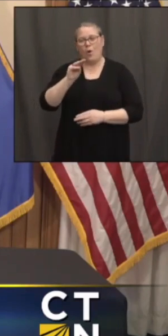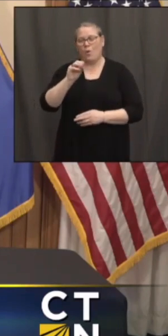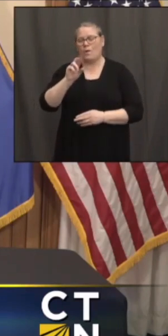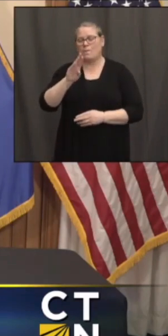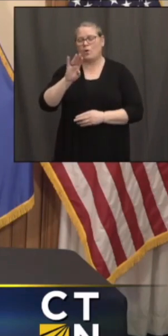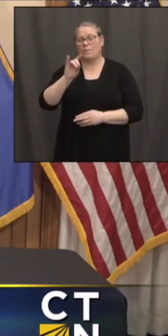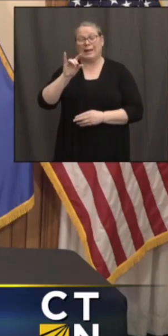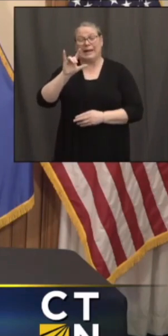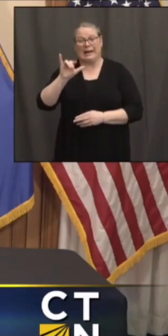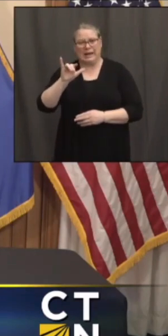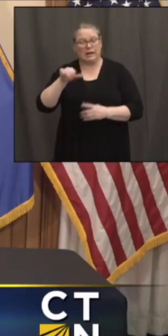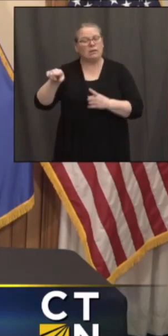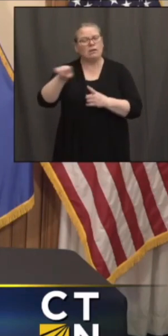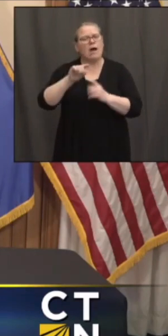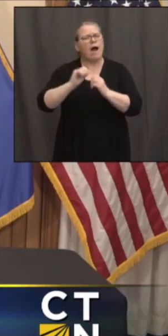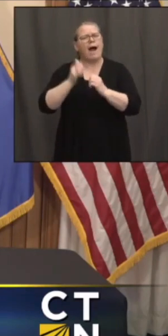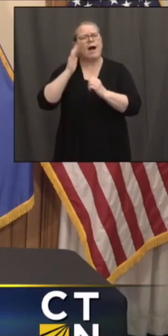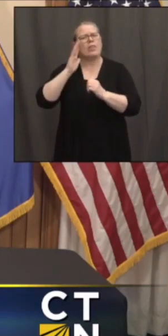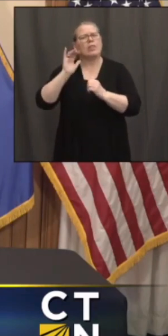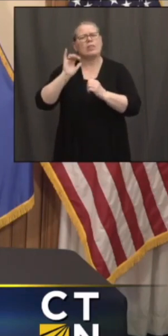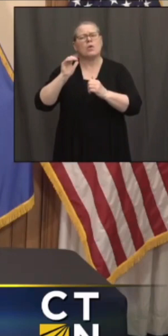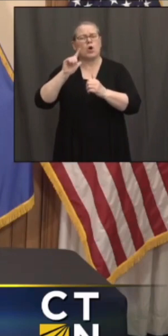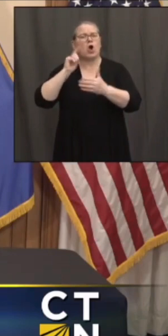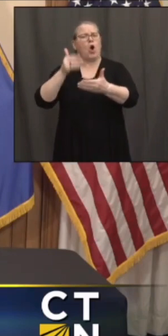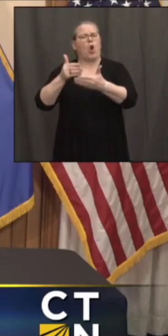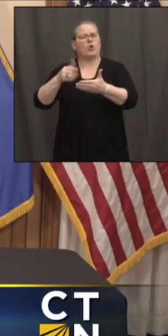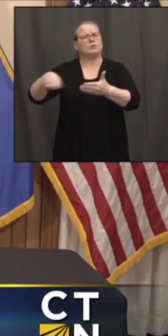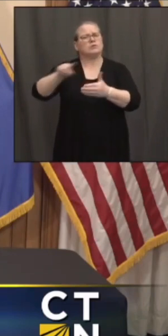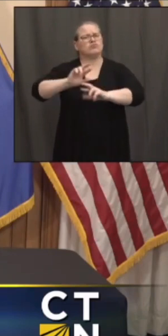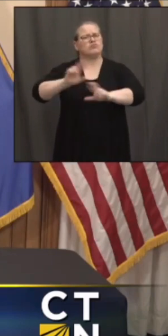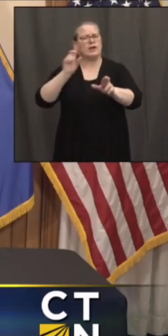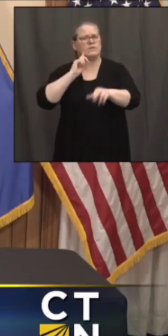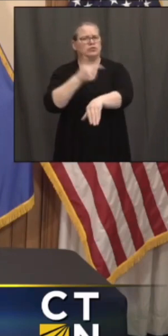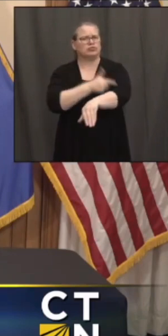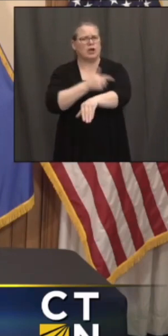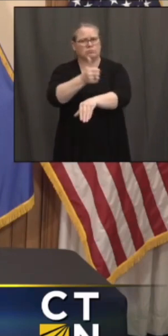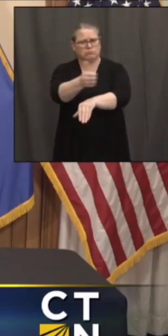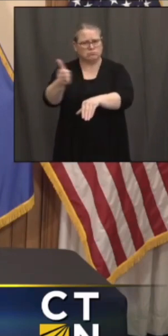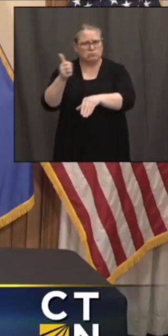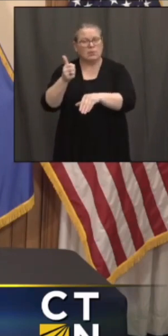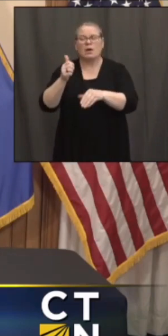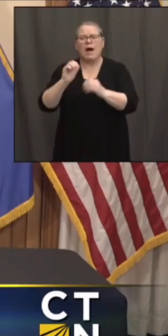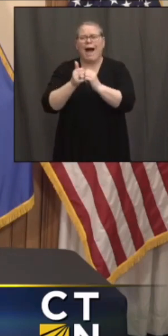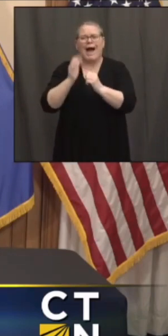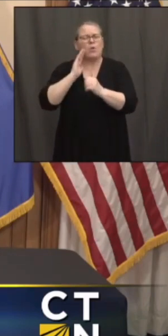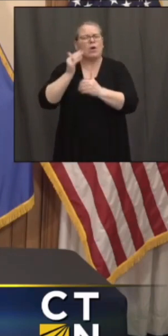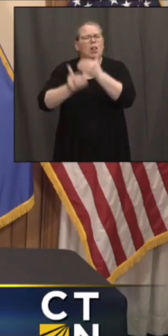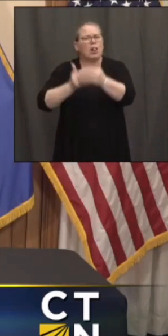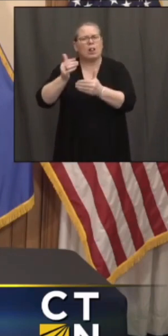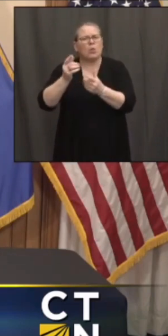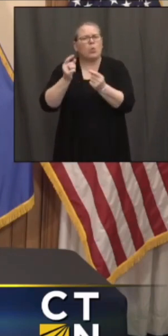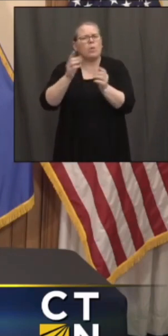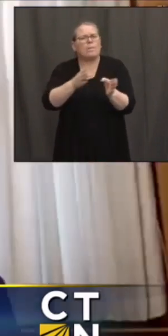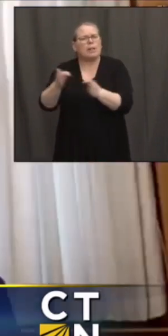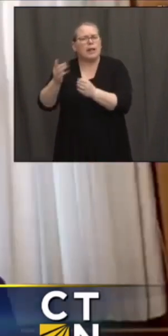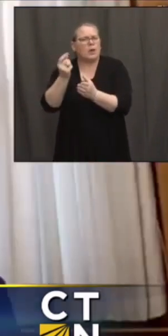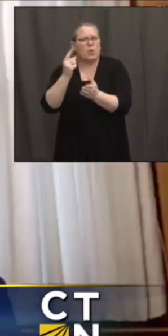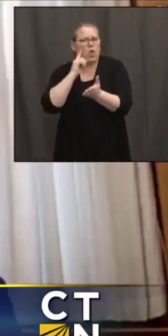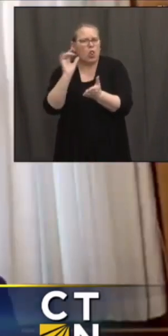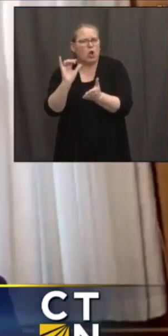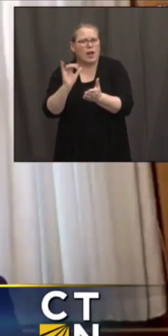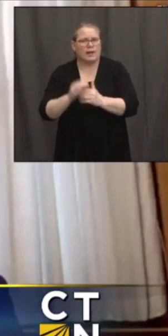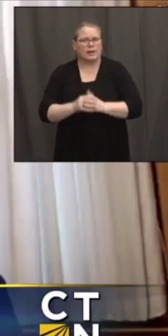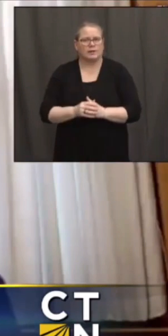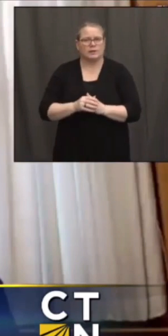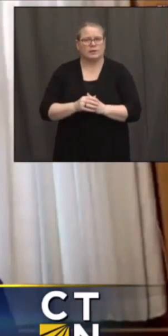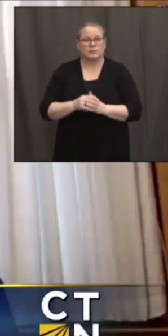this group will be vetted? Want to try that, Josh? Yeah. So we're still at least a month away because we're going to